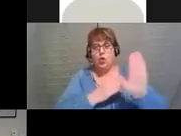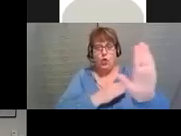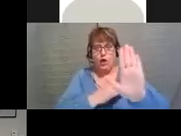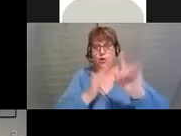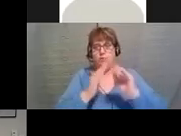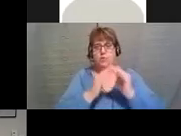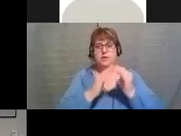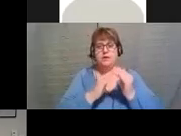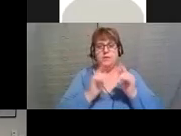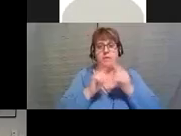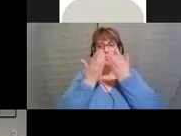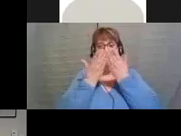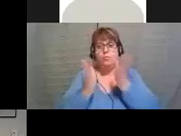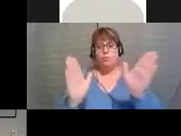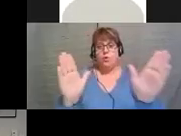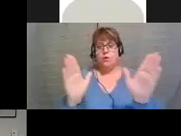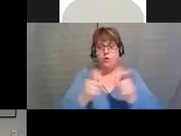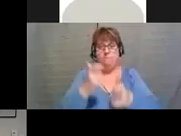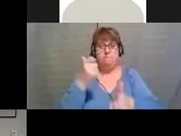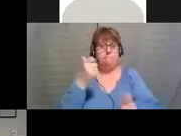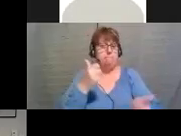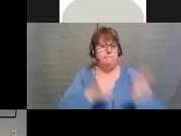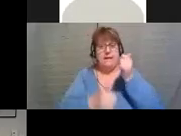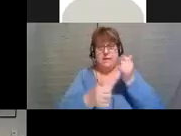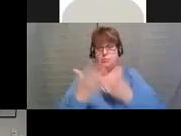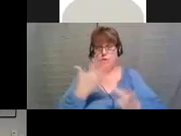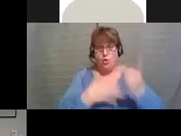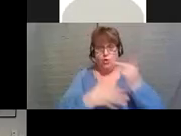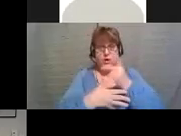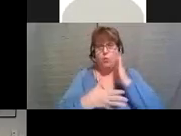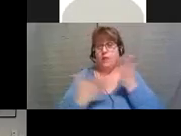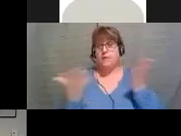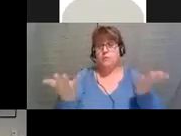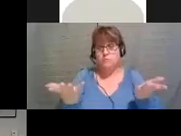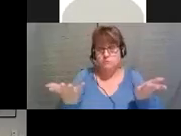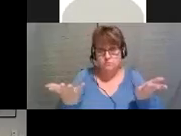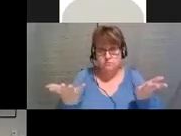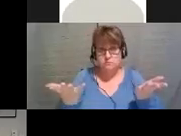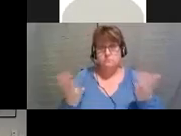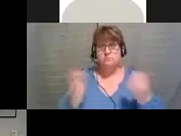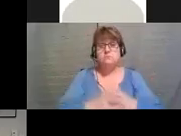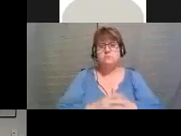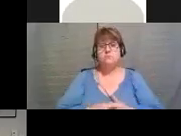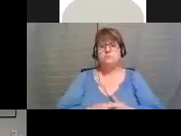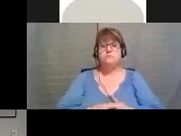in broad strokes, your highest priority interventions are going to be